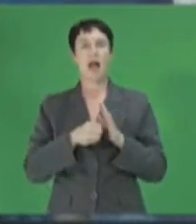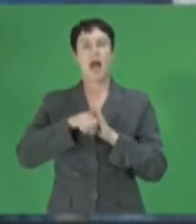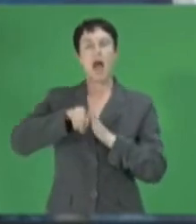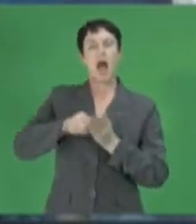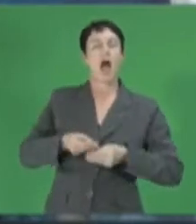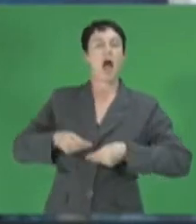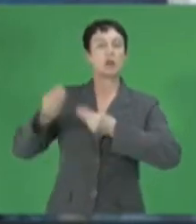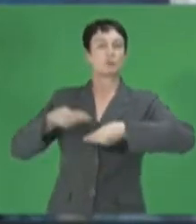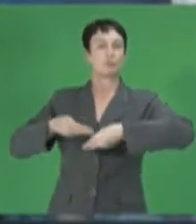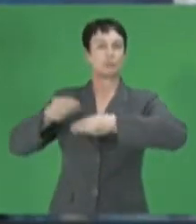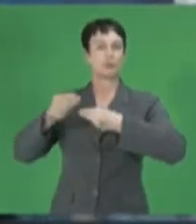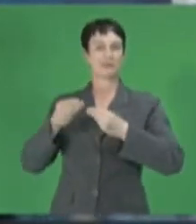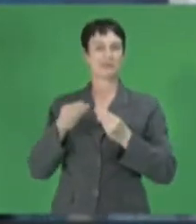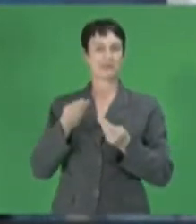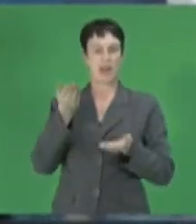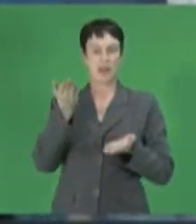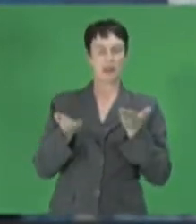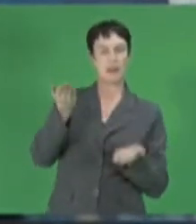the economy?